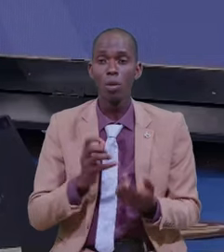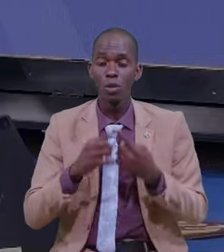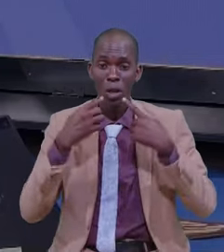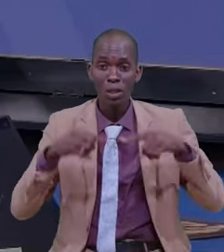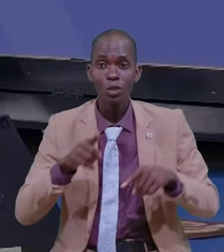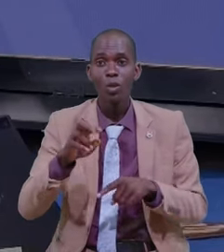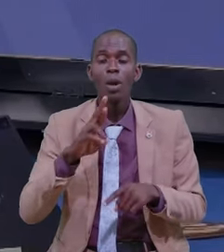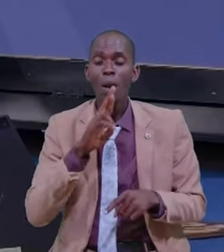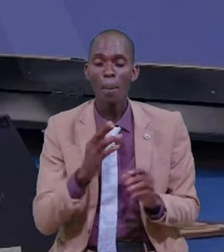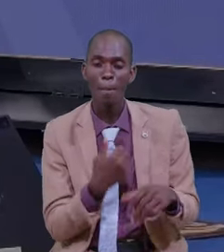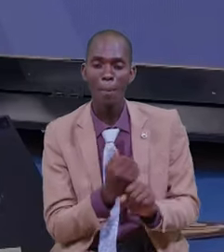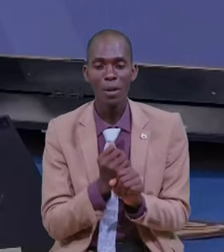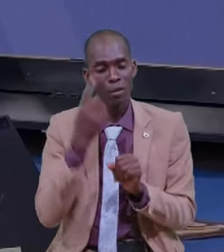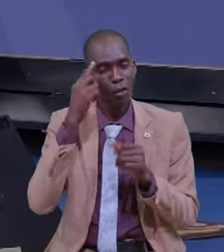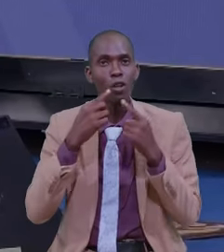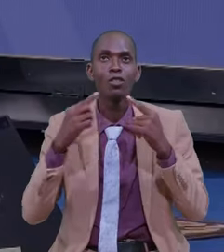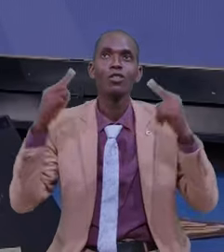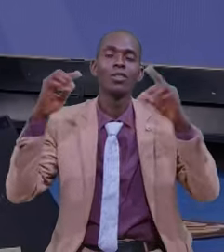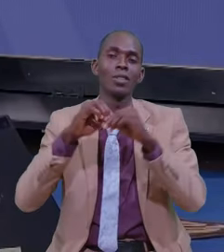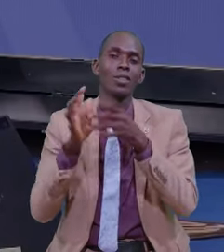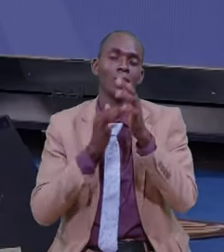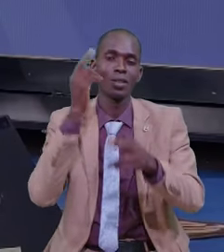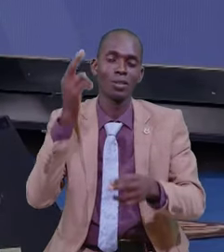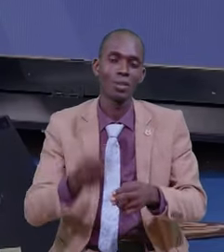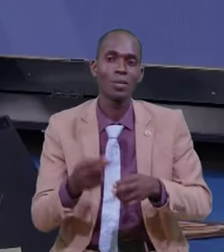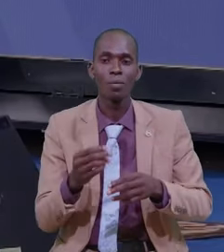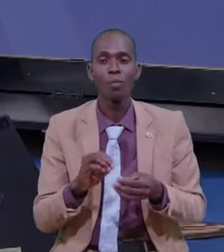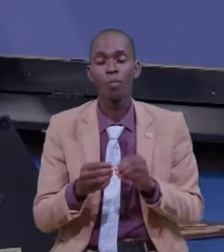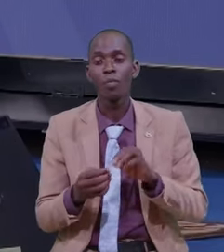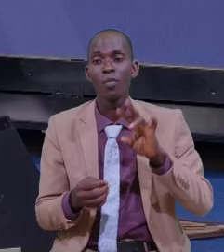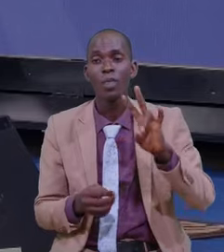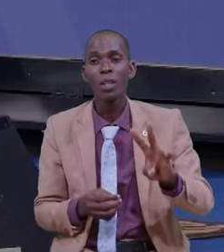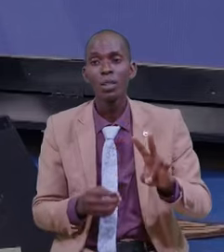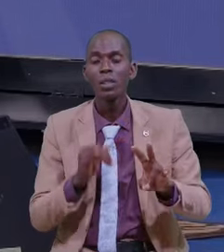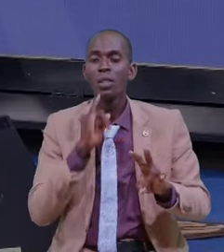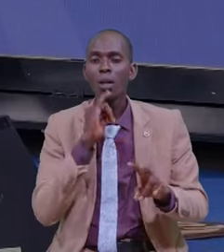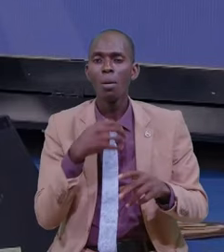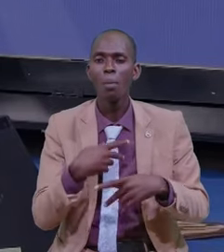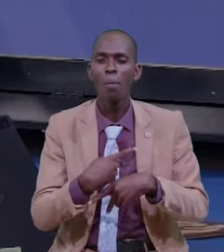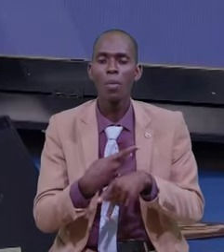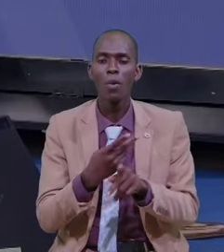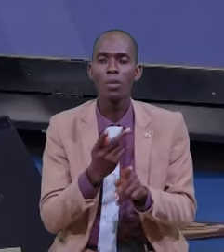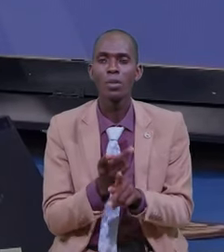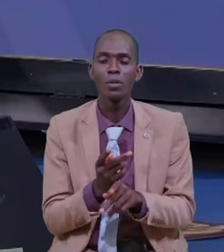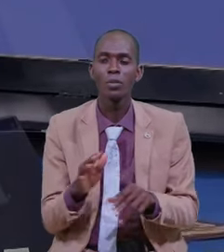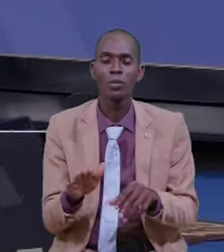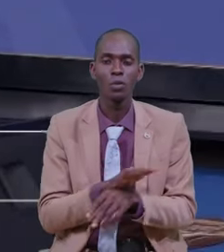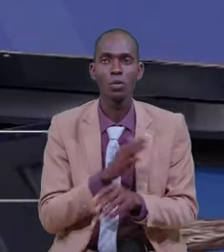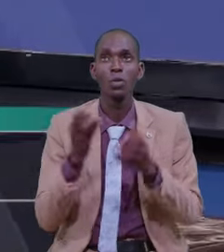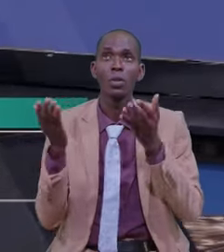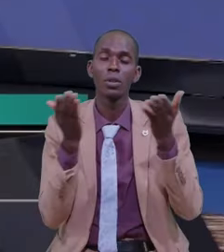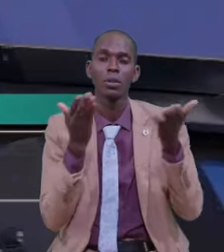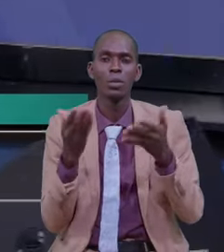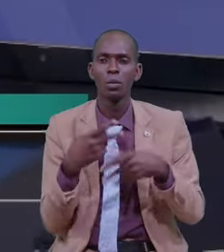for success. Number 7 is productive service.